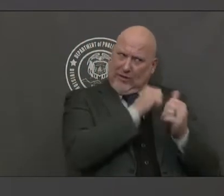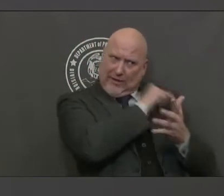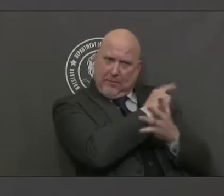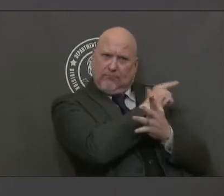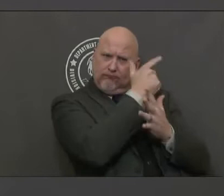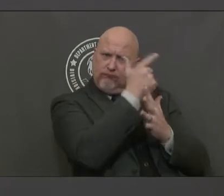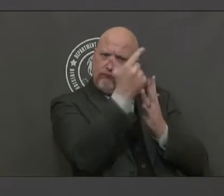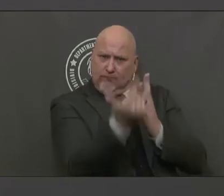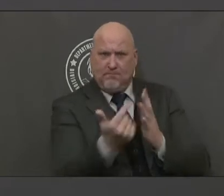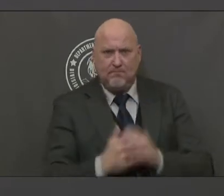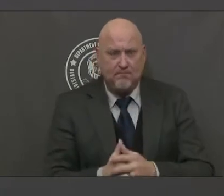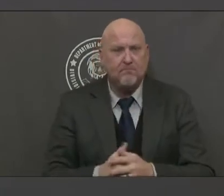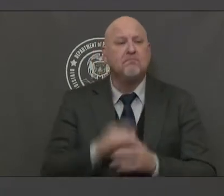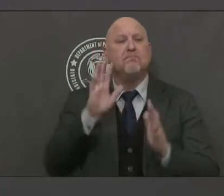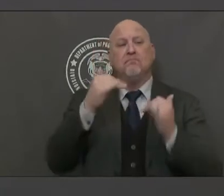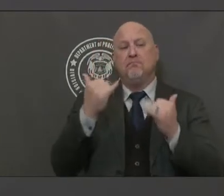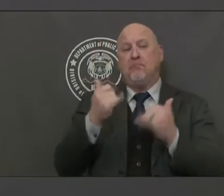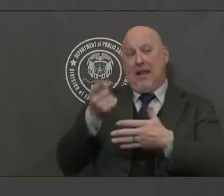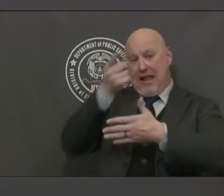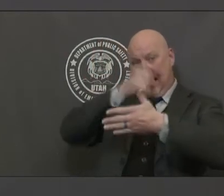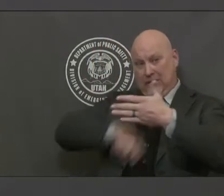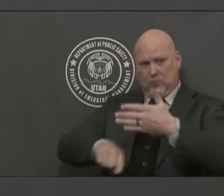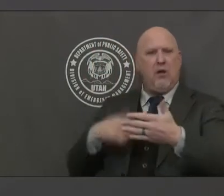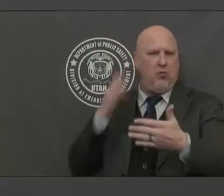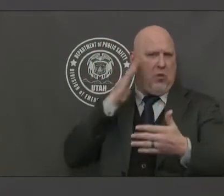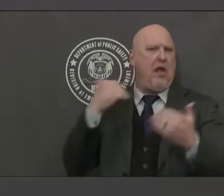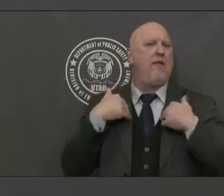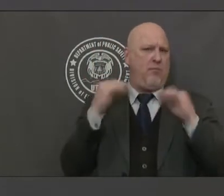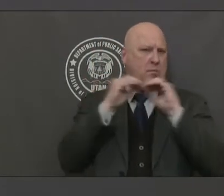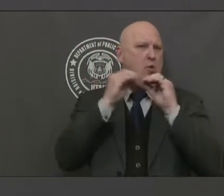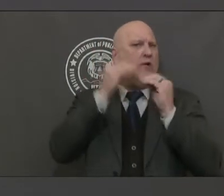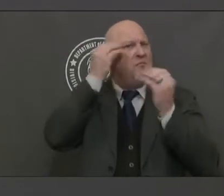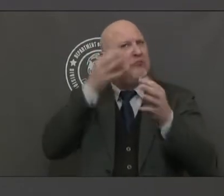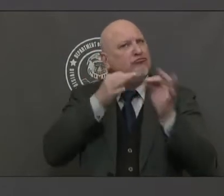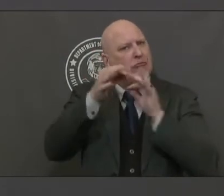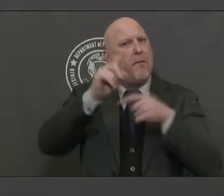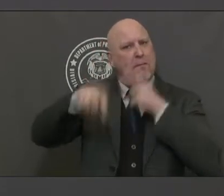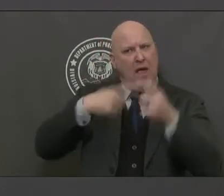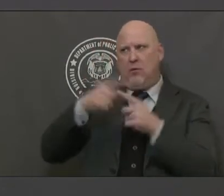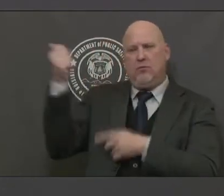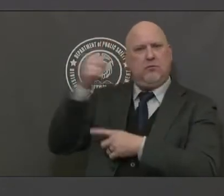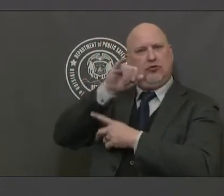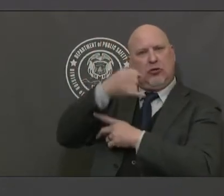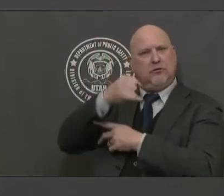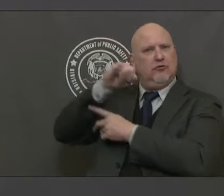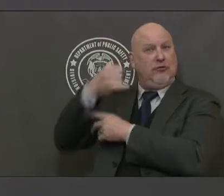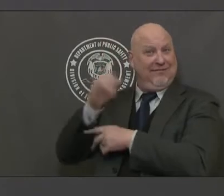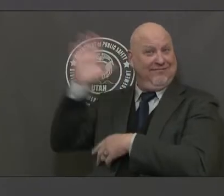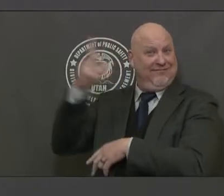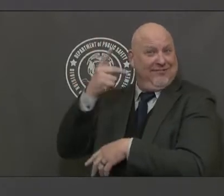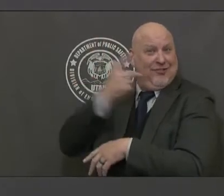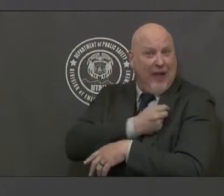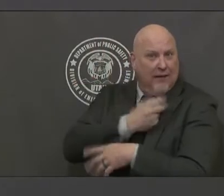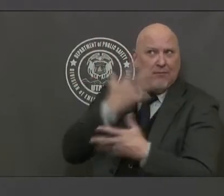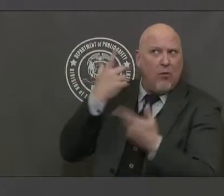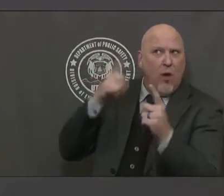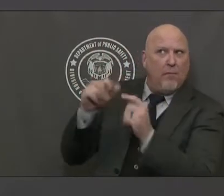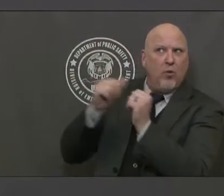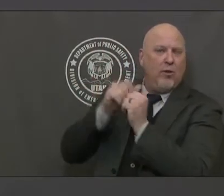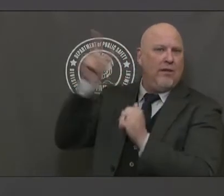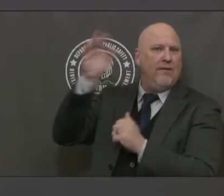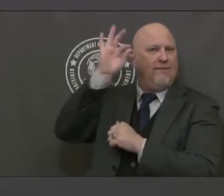incredible things that are happening to get the vaccine out to our multicultural populations. Again, some of our harder to